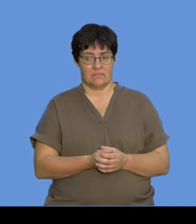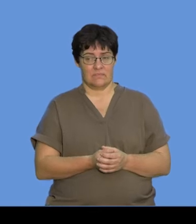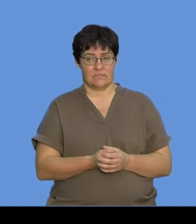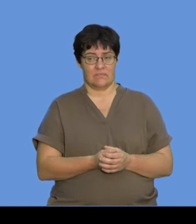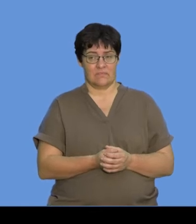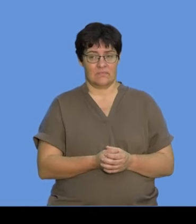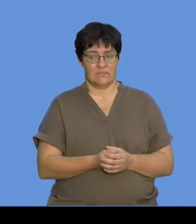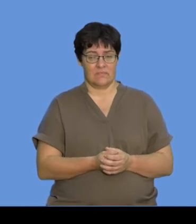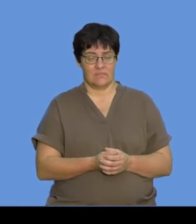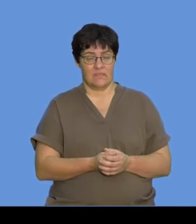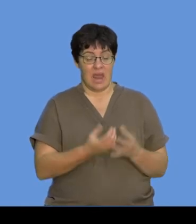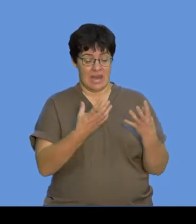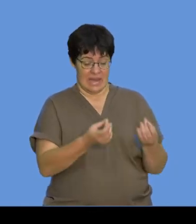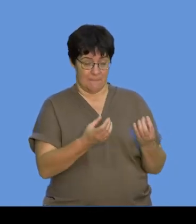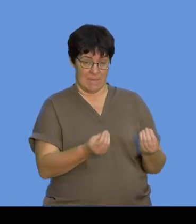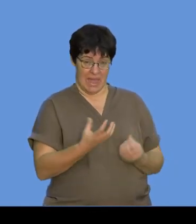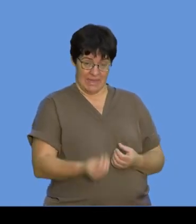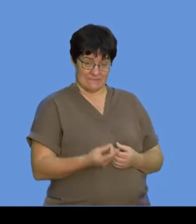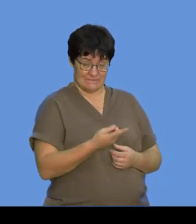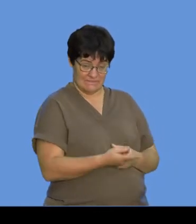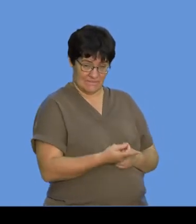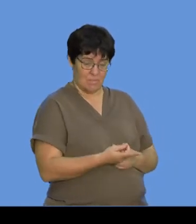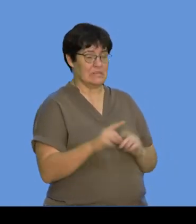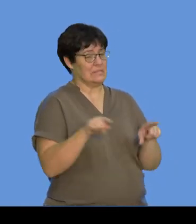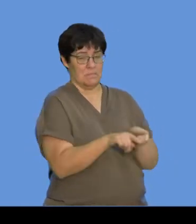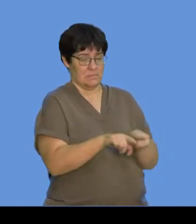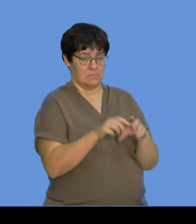a number which is constant, okay,